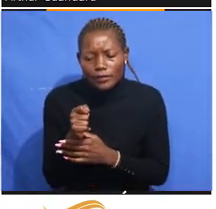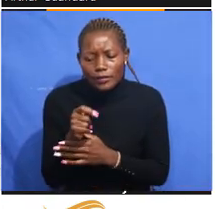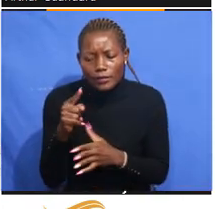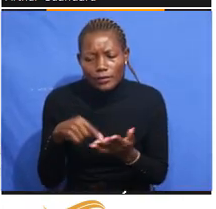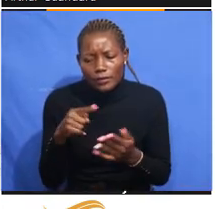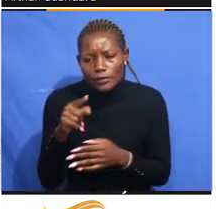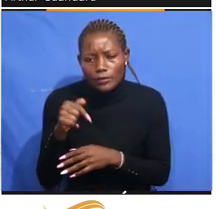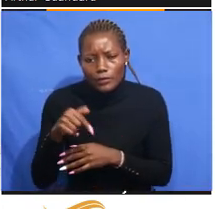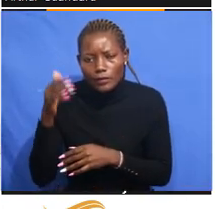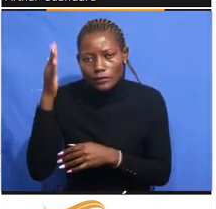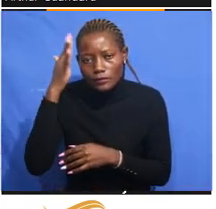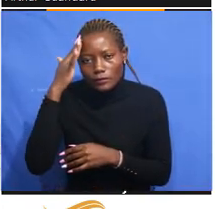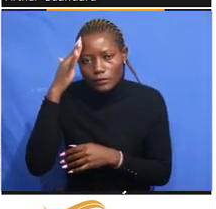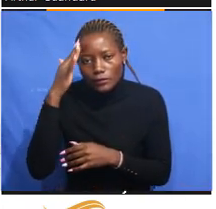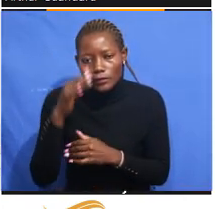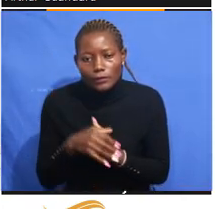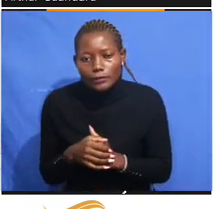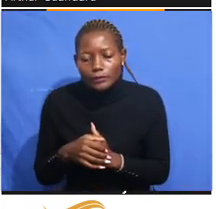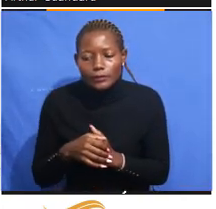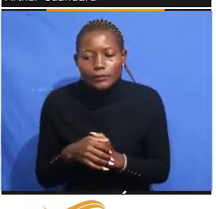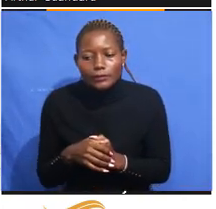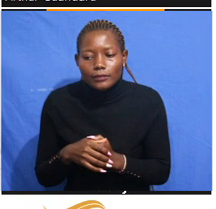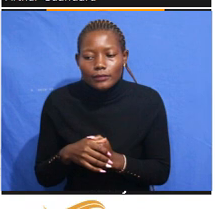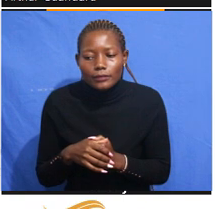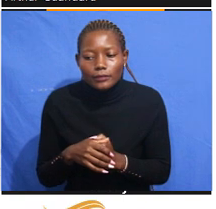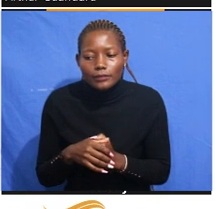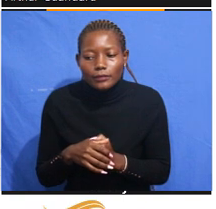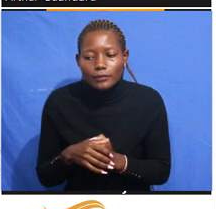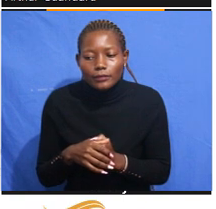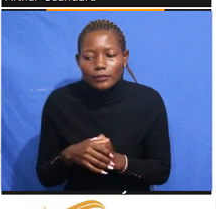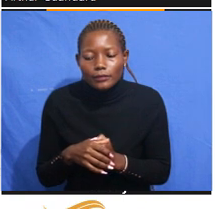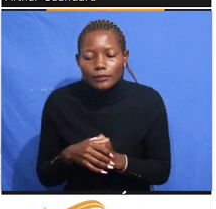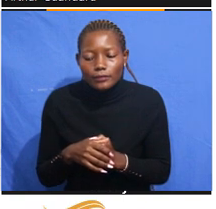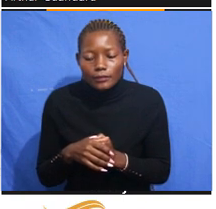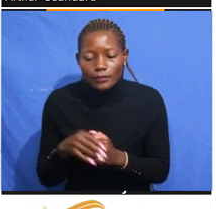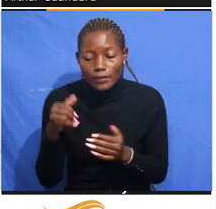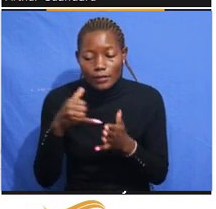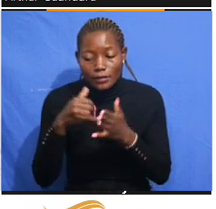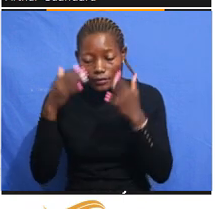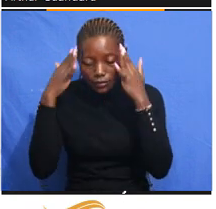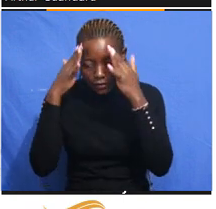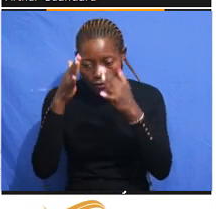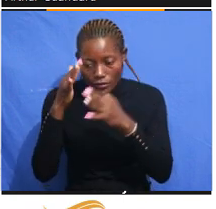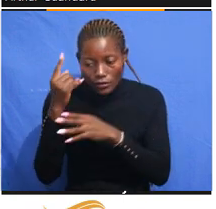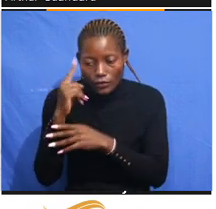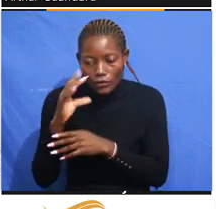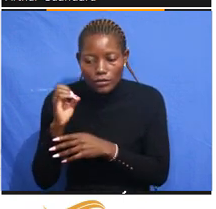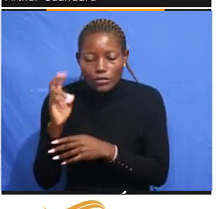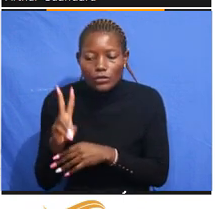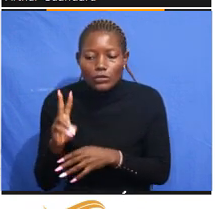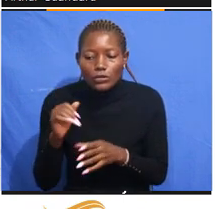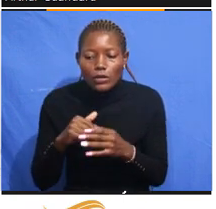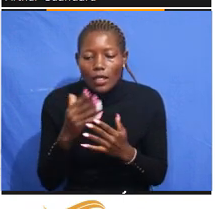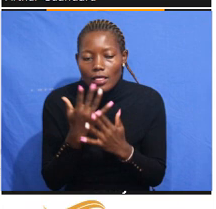here is that it is the concentration of carbon 4 oxide in the blood